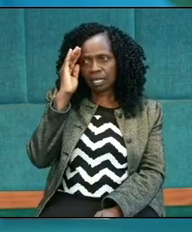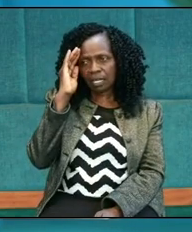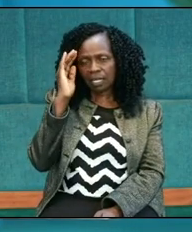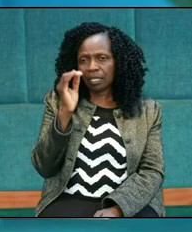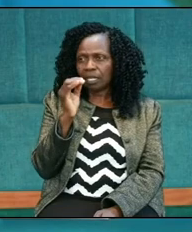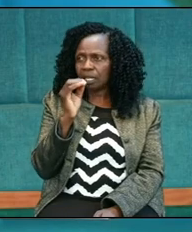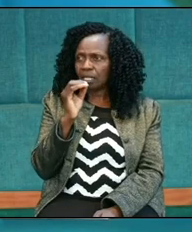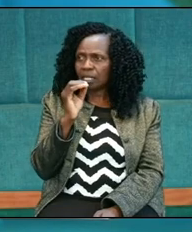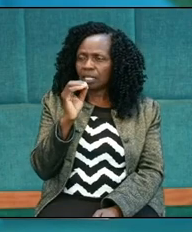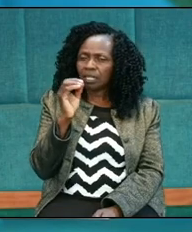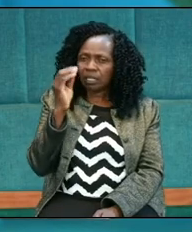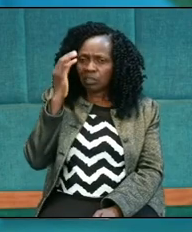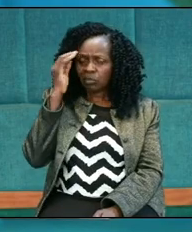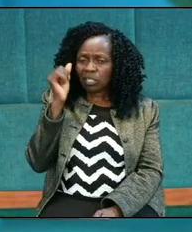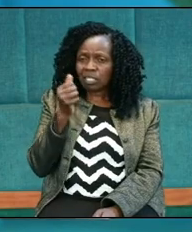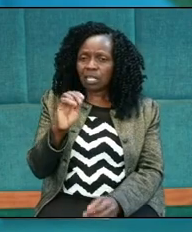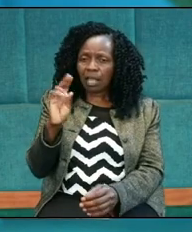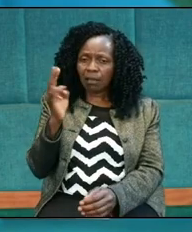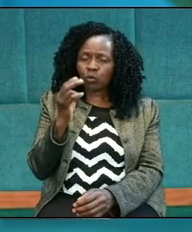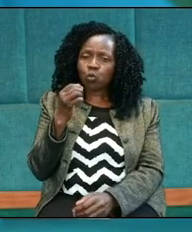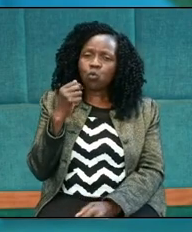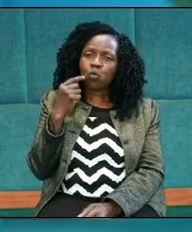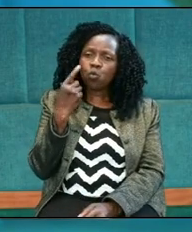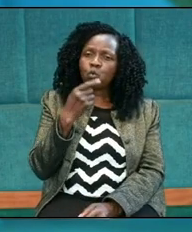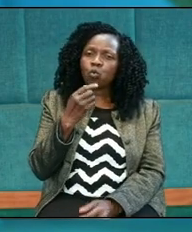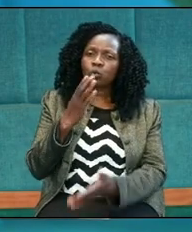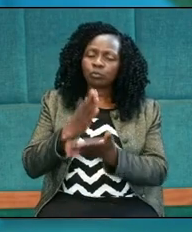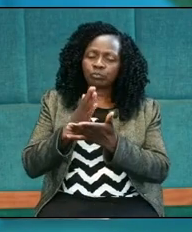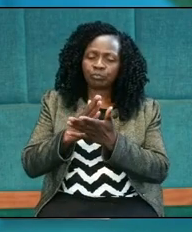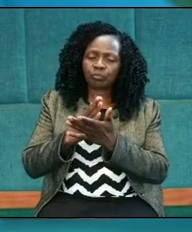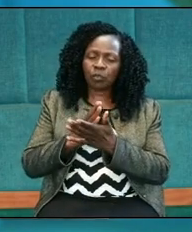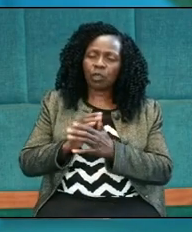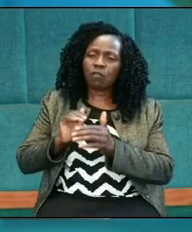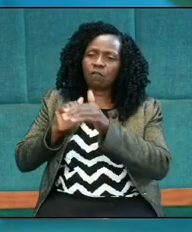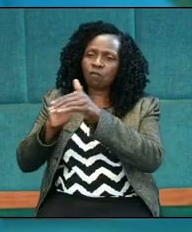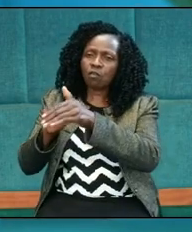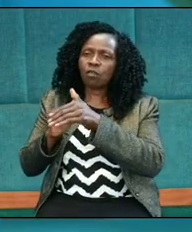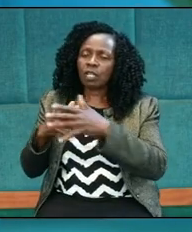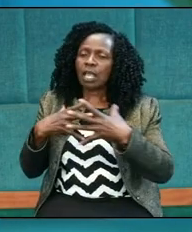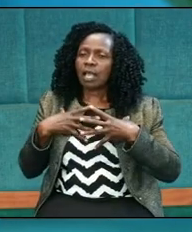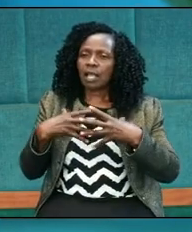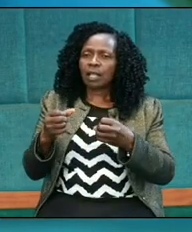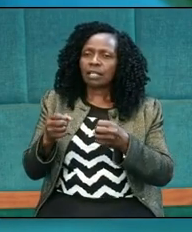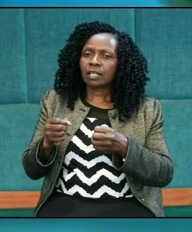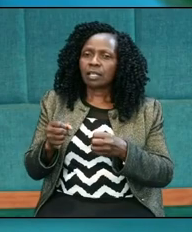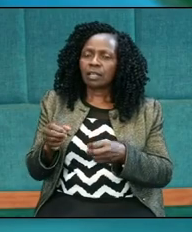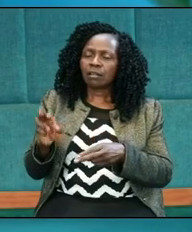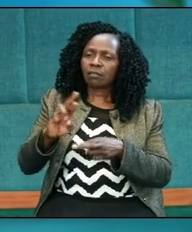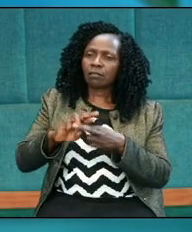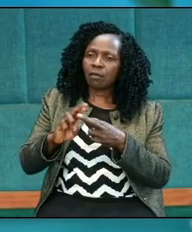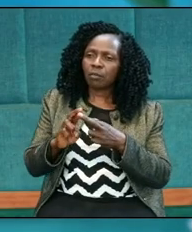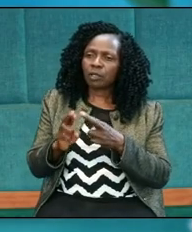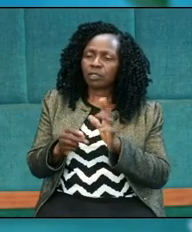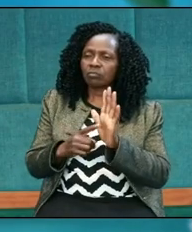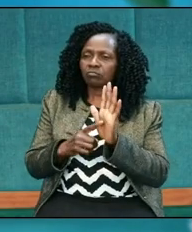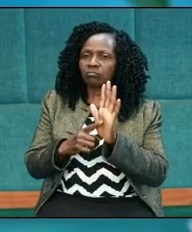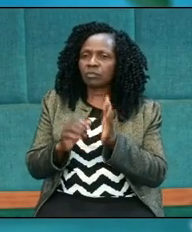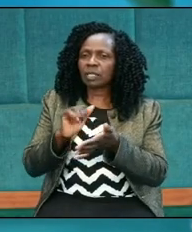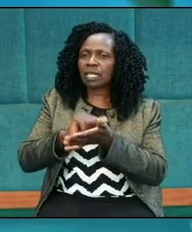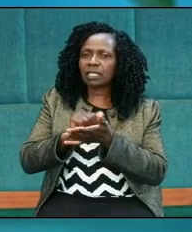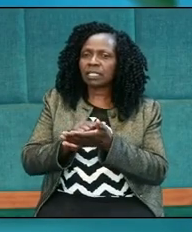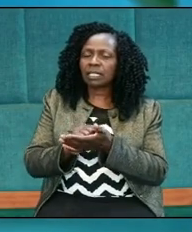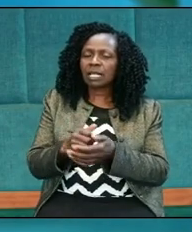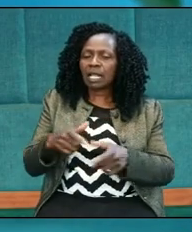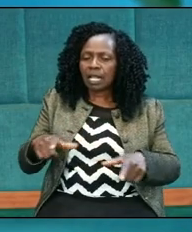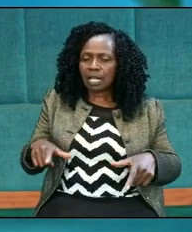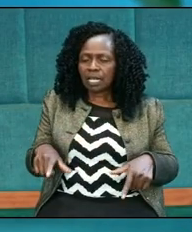that the Adventist who truly followed the health reform, it has been demonstrated that they live